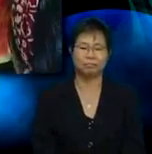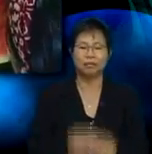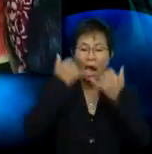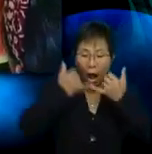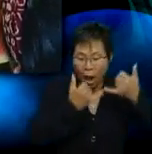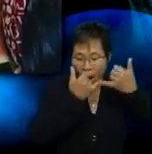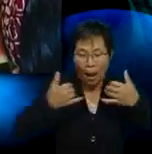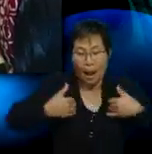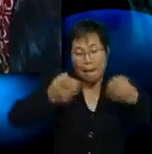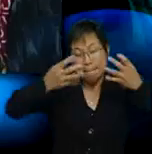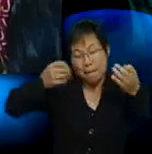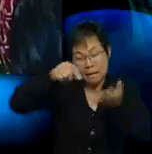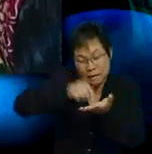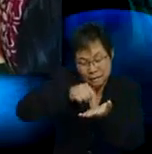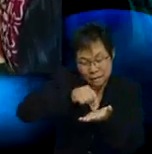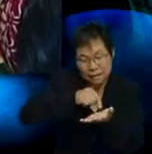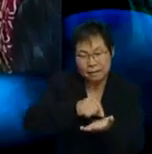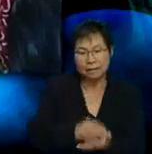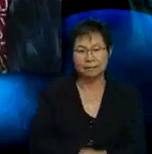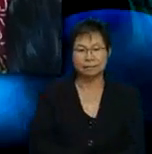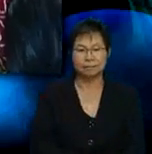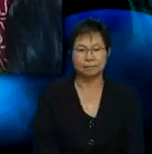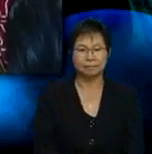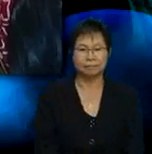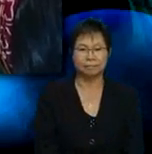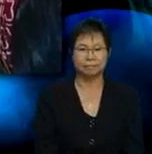A watermelon has many seeds.